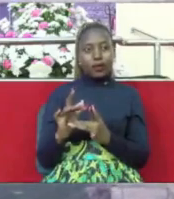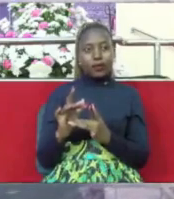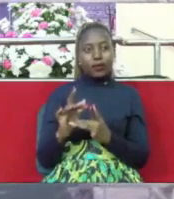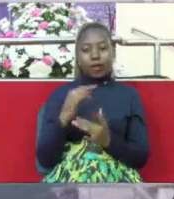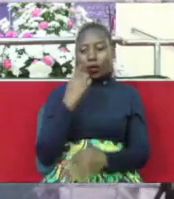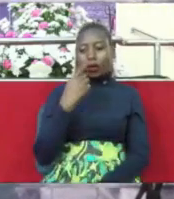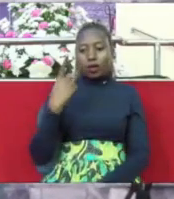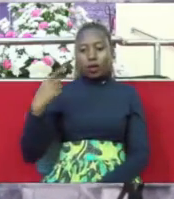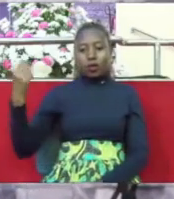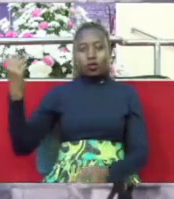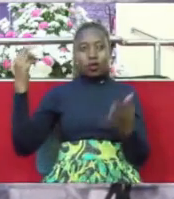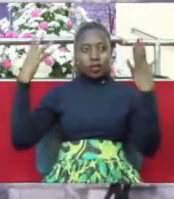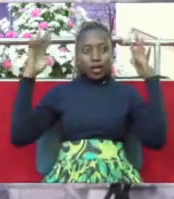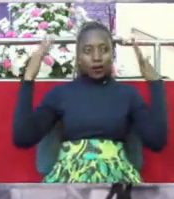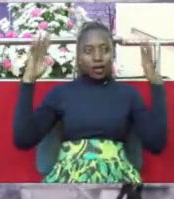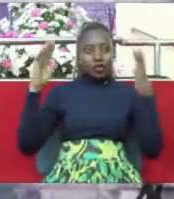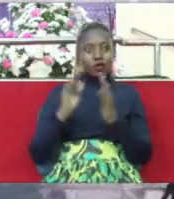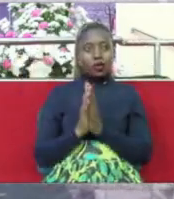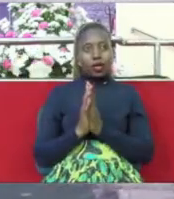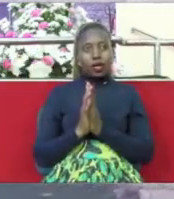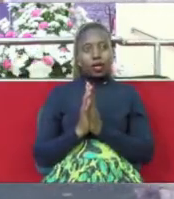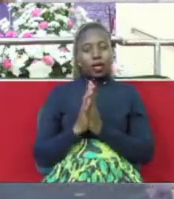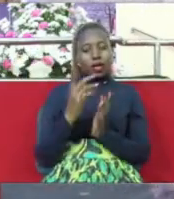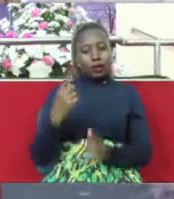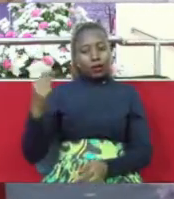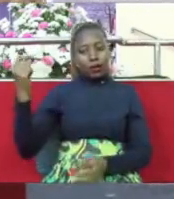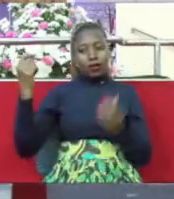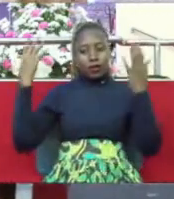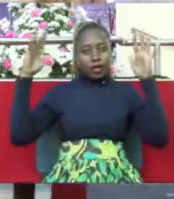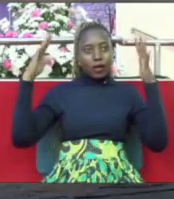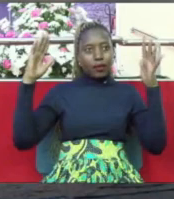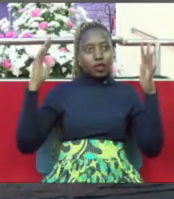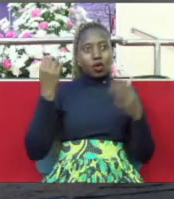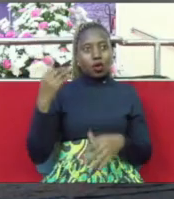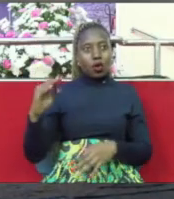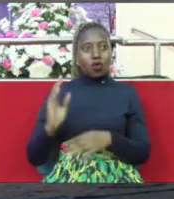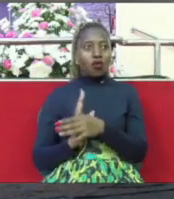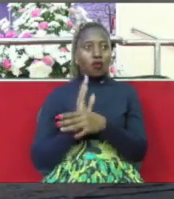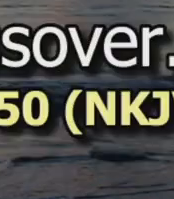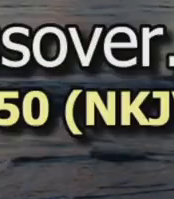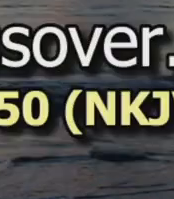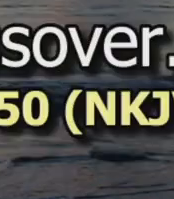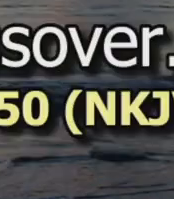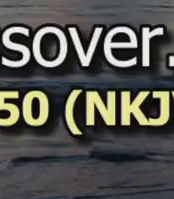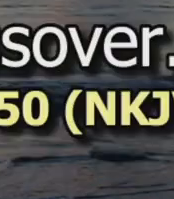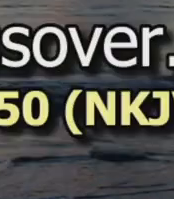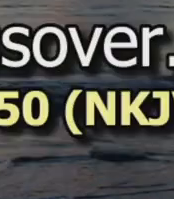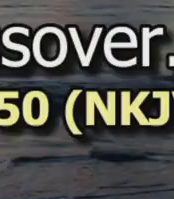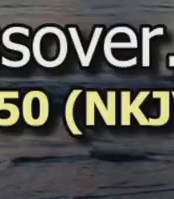wameenda katika kusherehekea mahali fulani. And they have gone for the celebration of the Passover. Walienda kusherehekea sikukuu ya Pasaka.